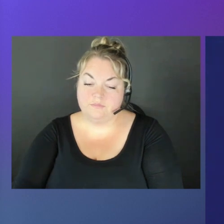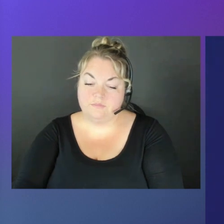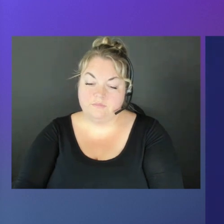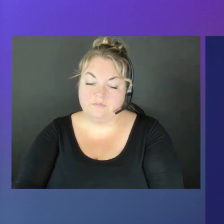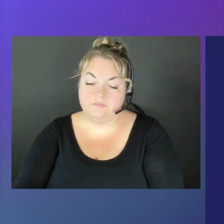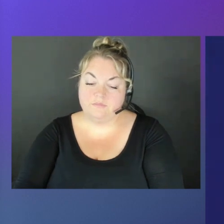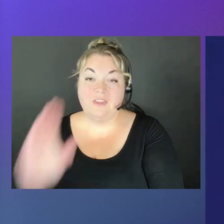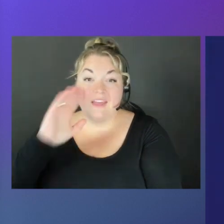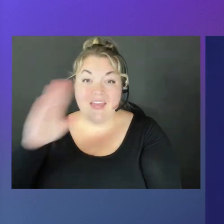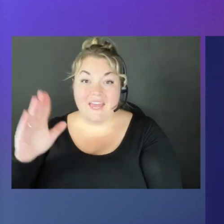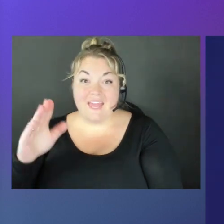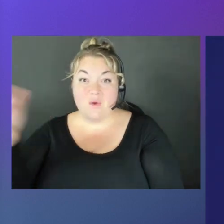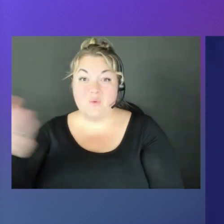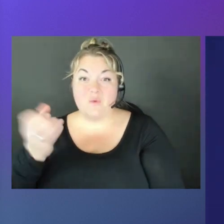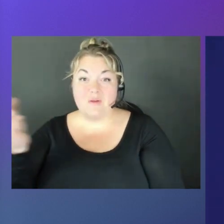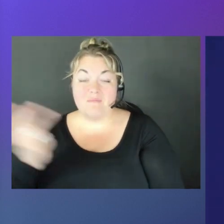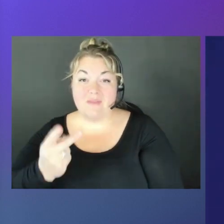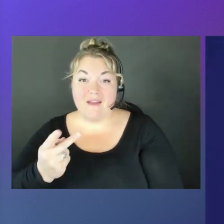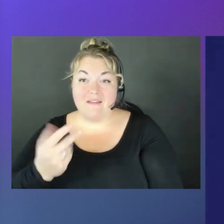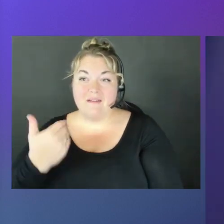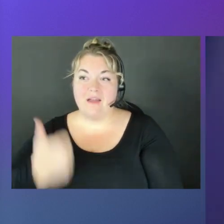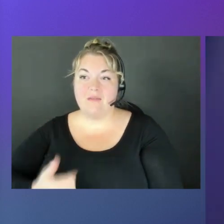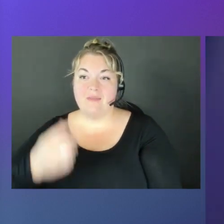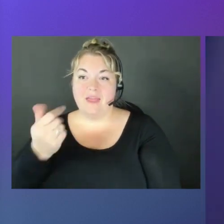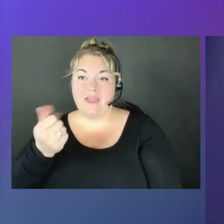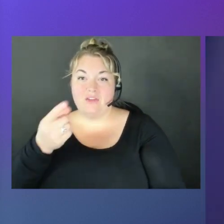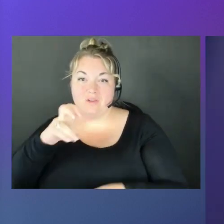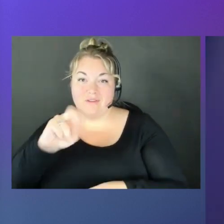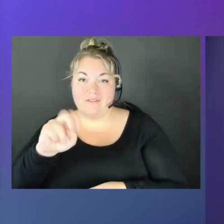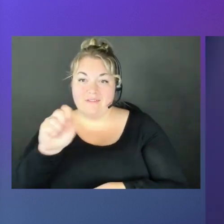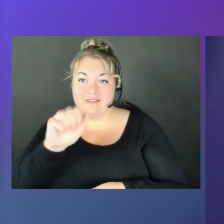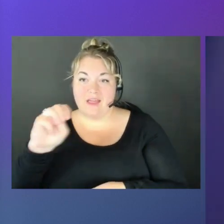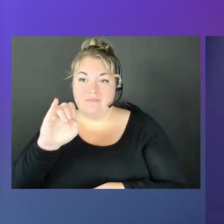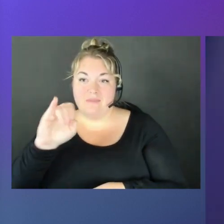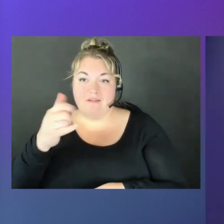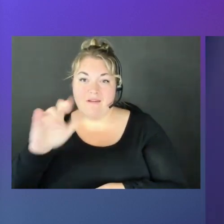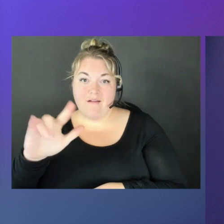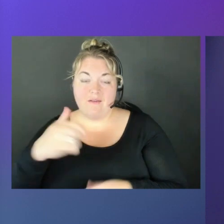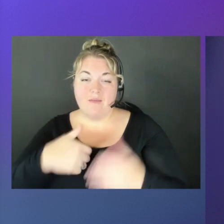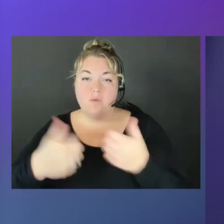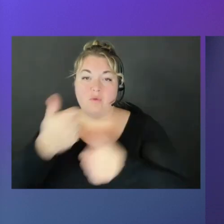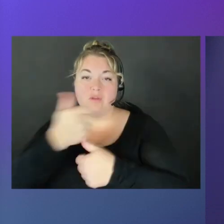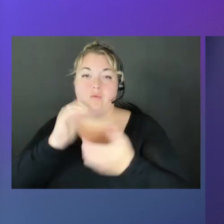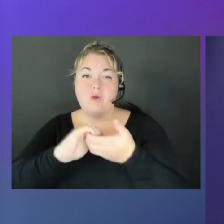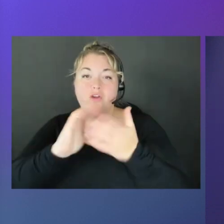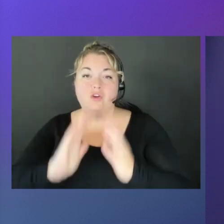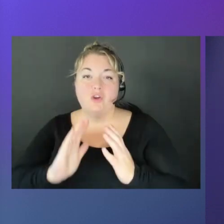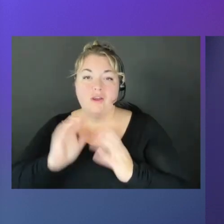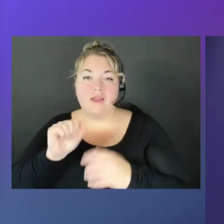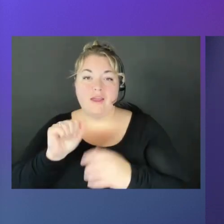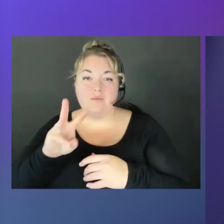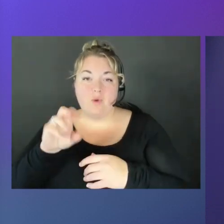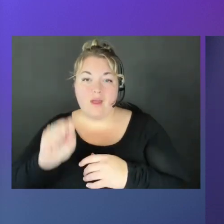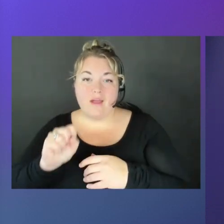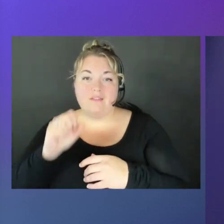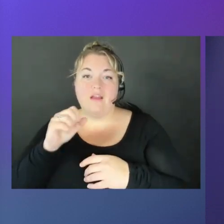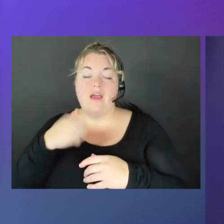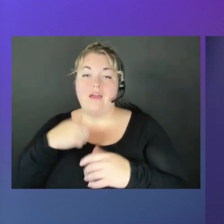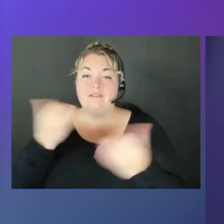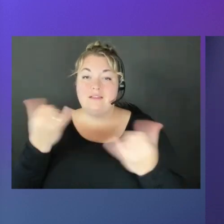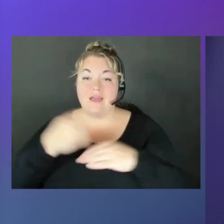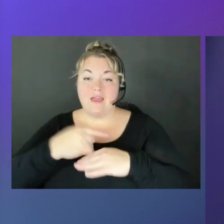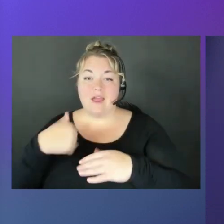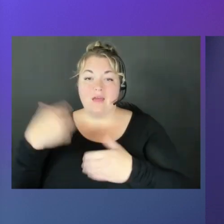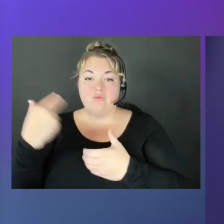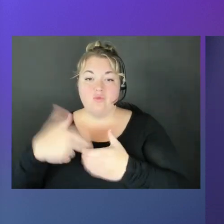Hey everyone, welcome back. My name is Adrian San Miguel. I'm a principal partner enterprise architect here at AWS, and today I'm joined by my colleague Akshata.